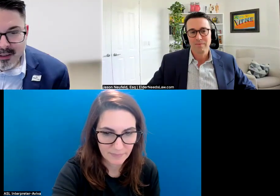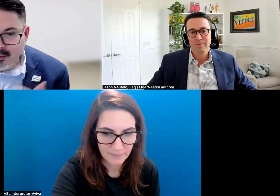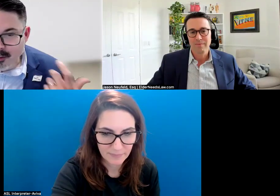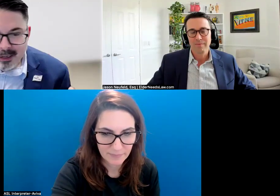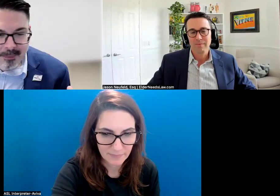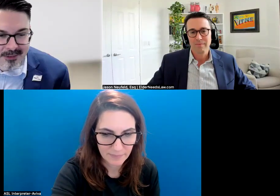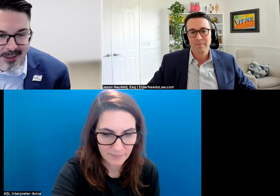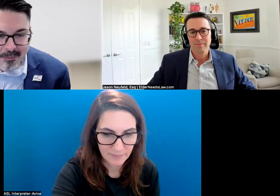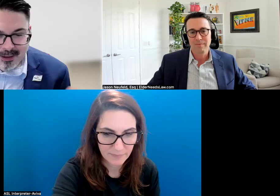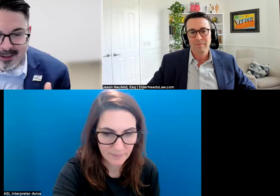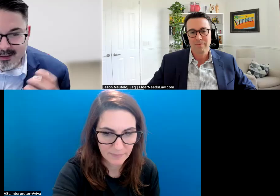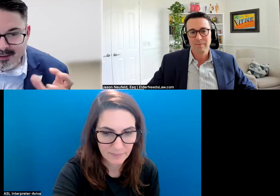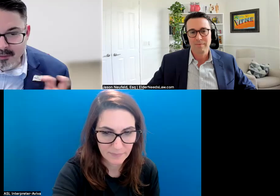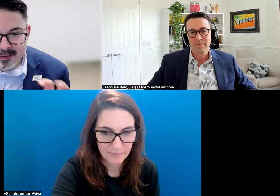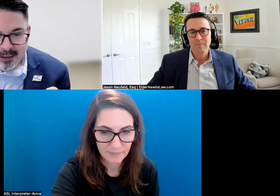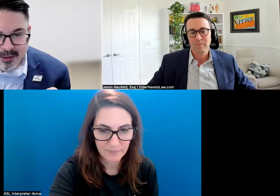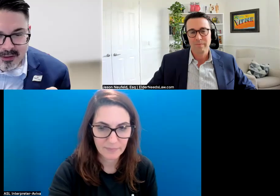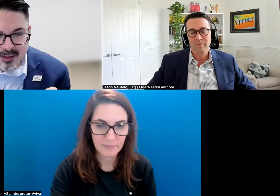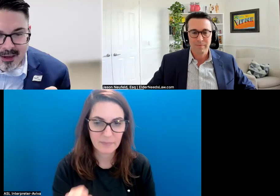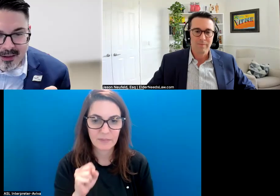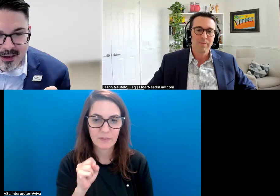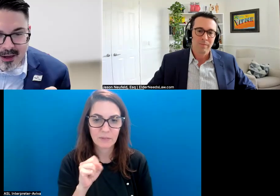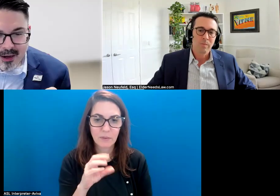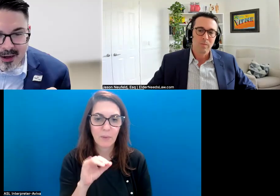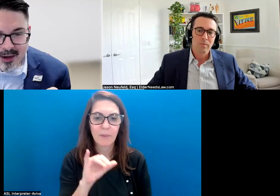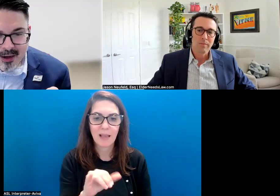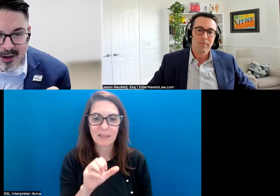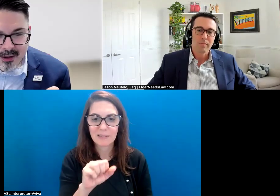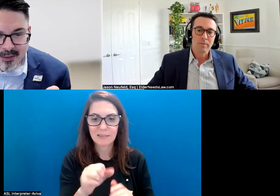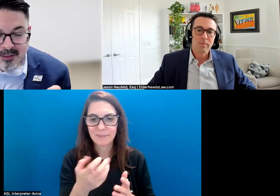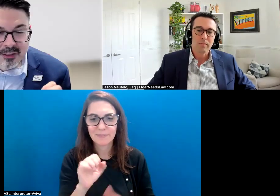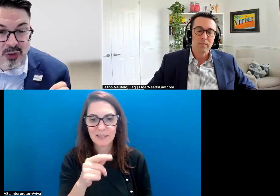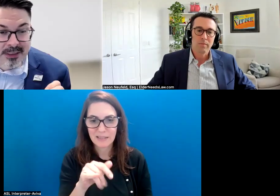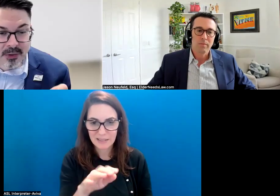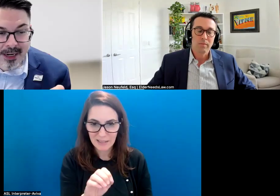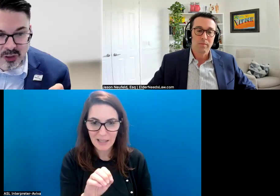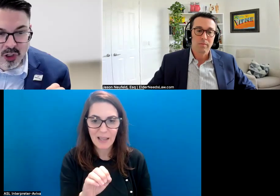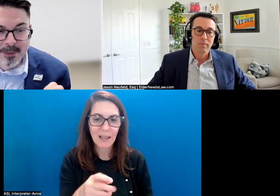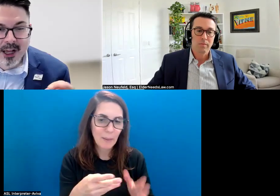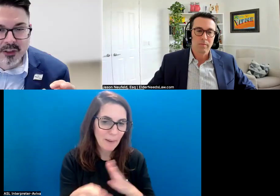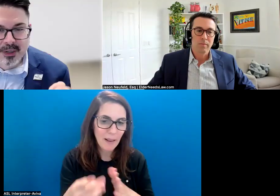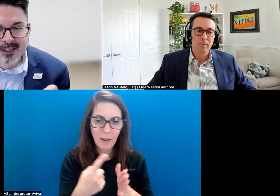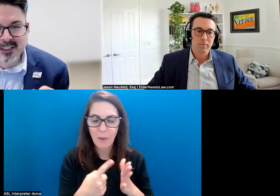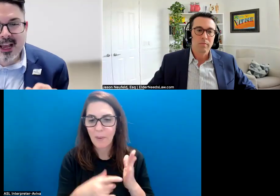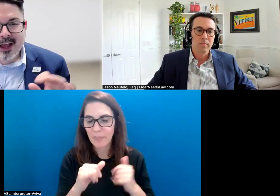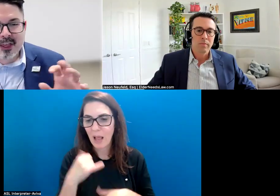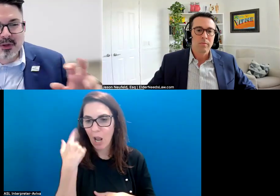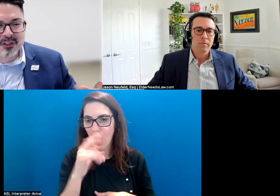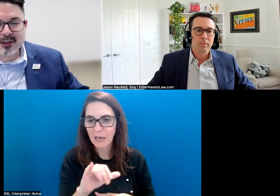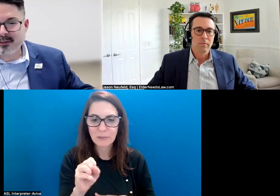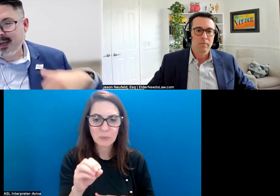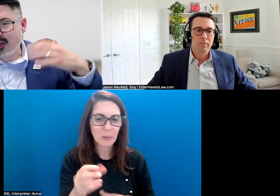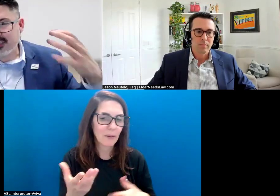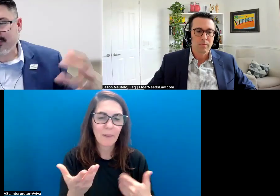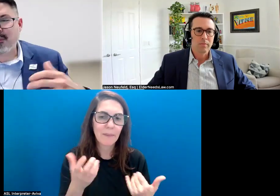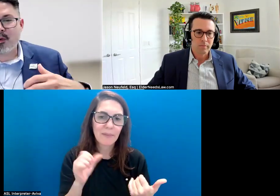we talked a little about state of planning and what that looks like. This is interesting, right? It's just terminology, right? Because I think when you